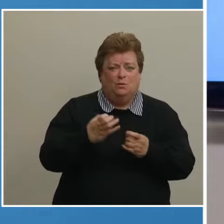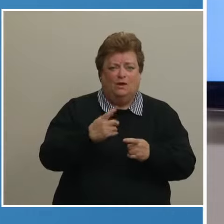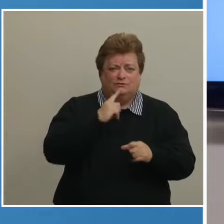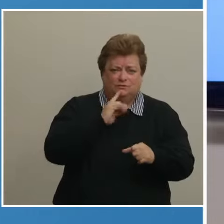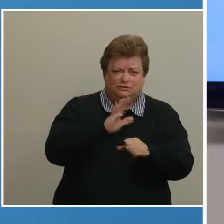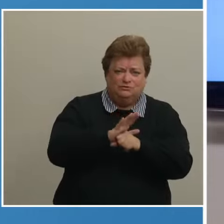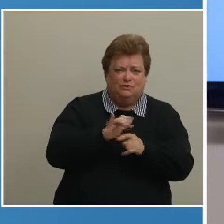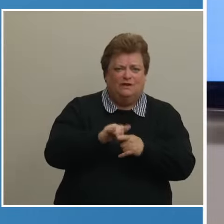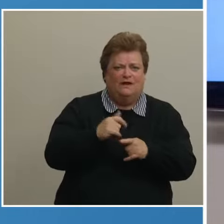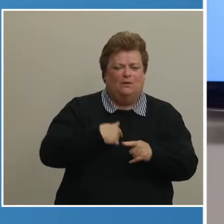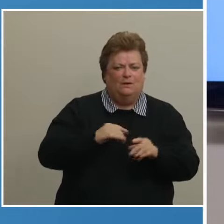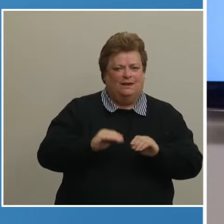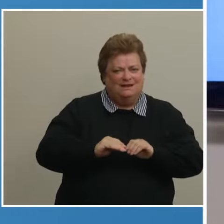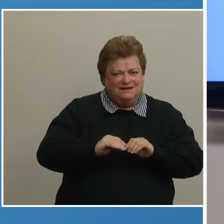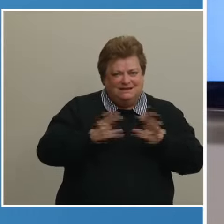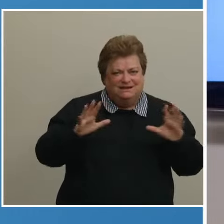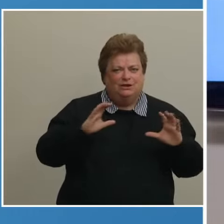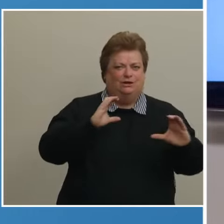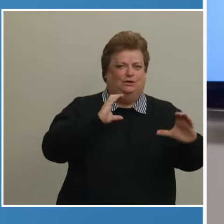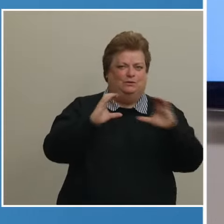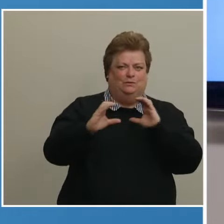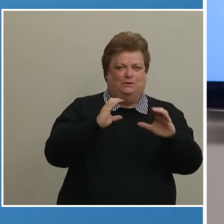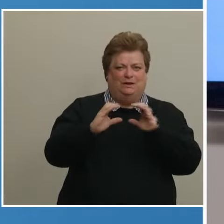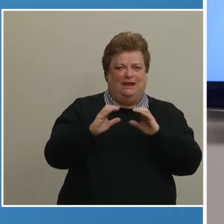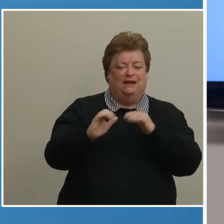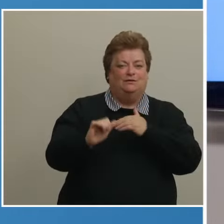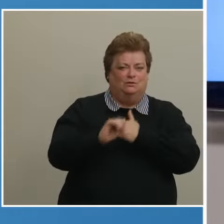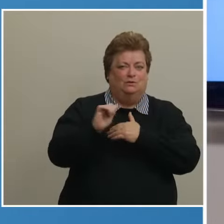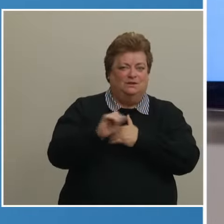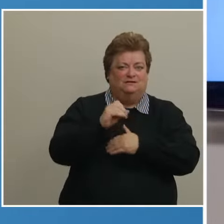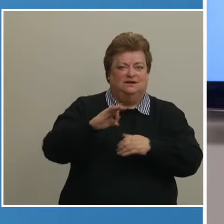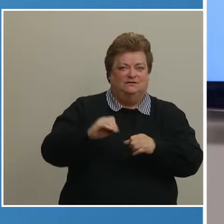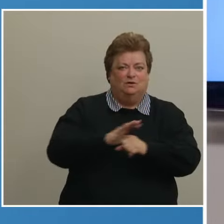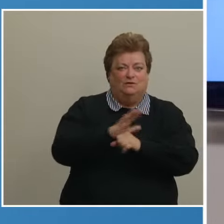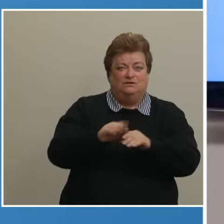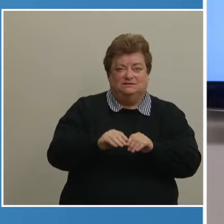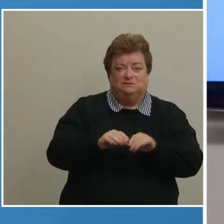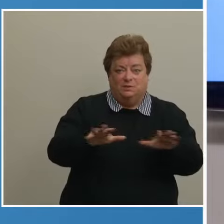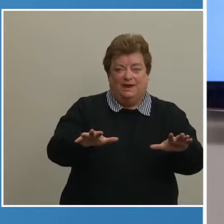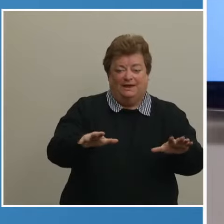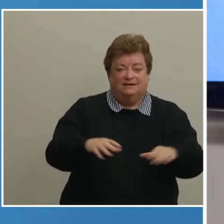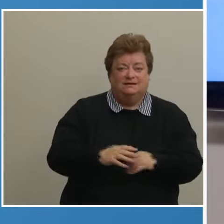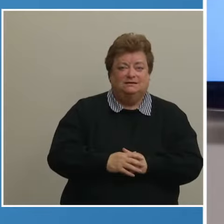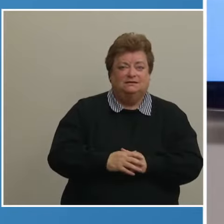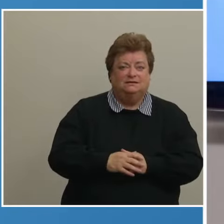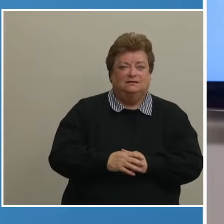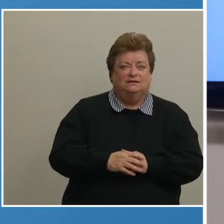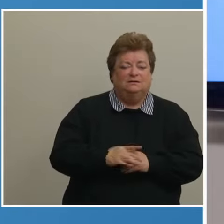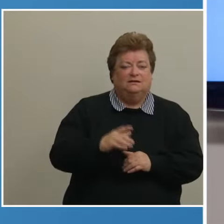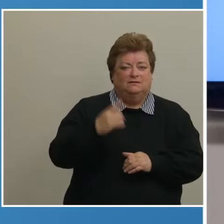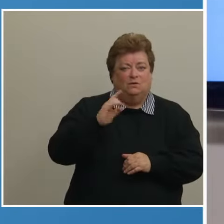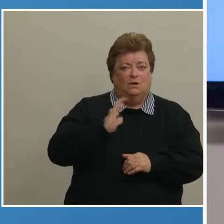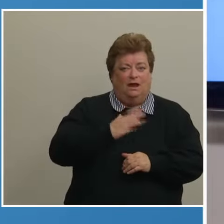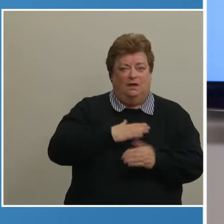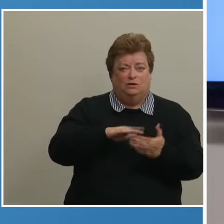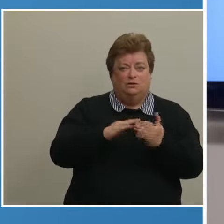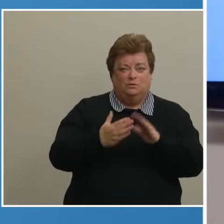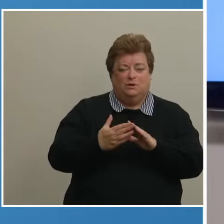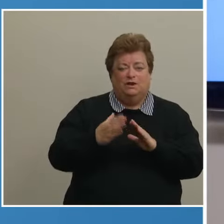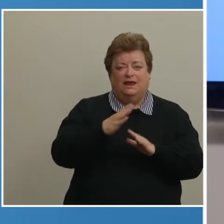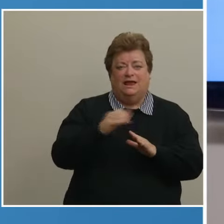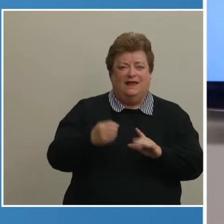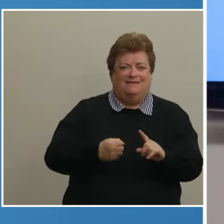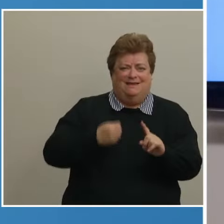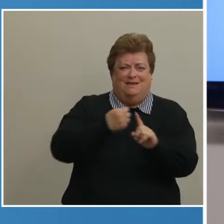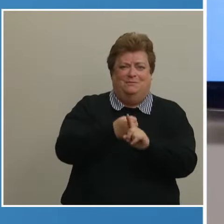ensure that we are clearly communicating the risk of COVID-19 spread to our community and the public